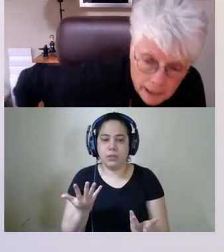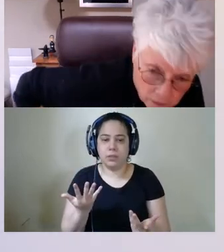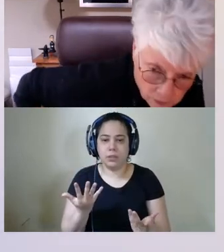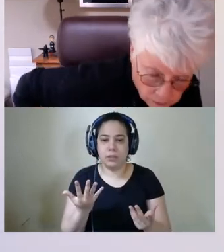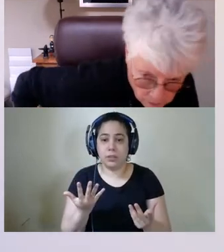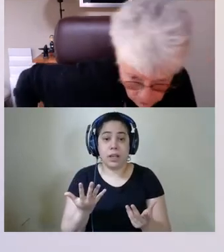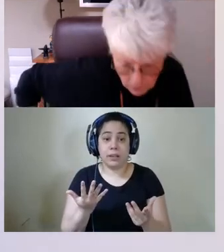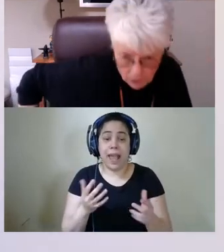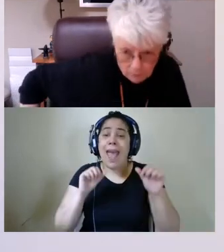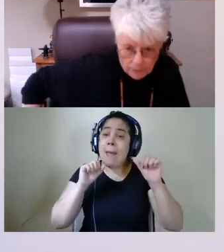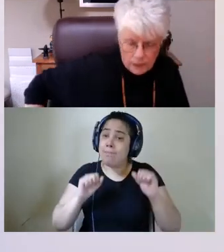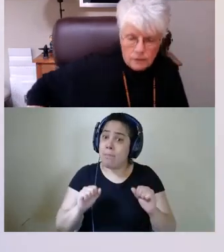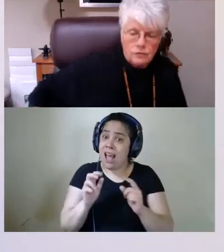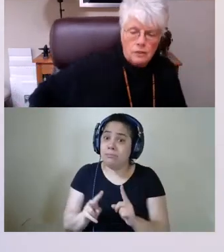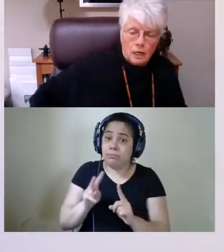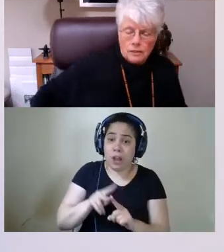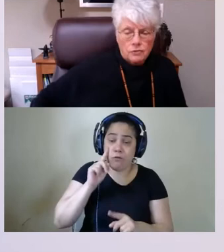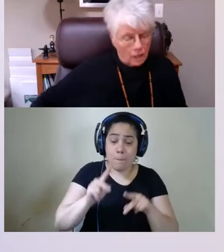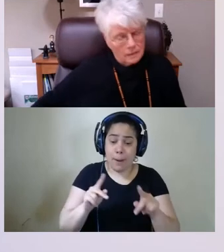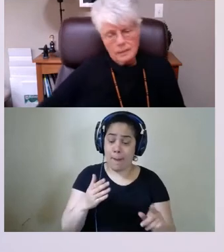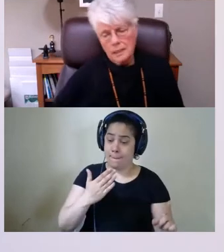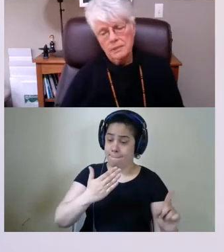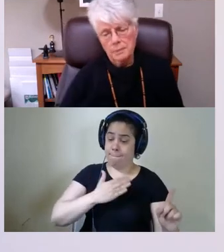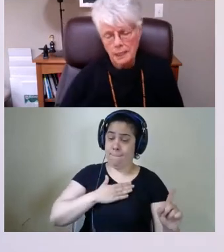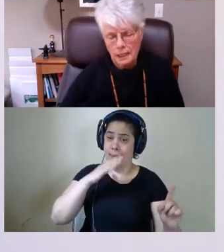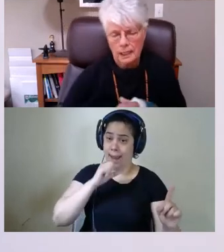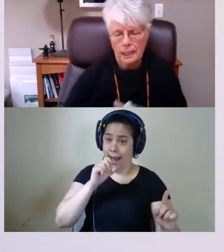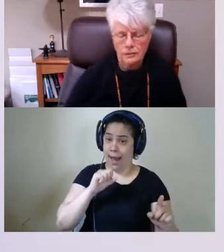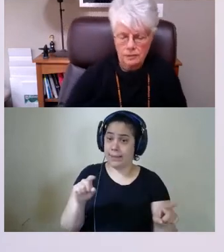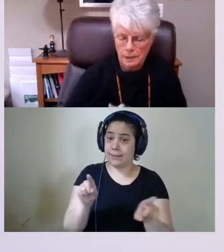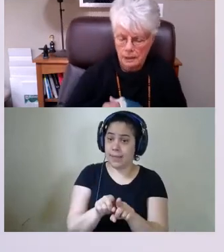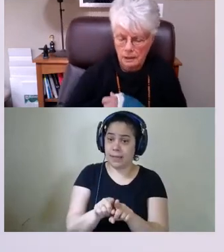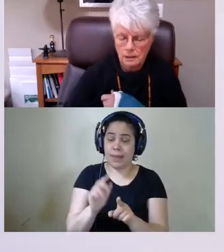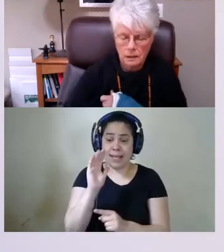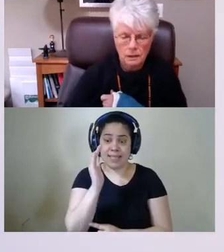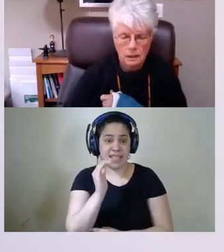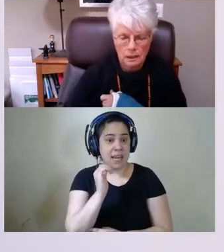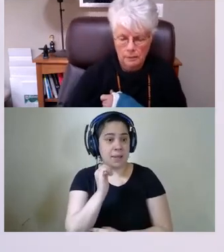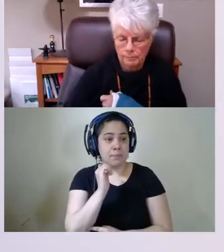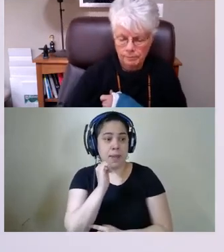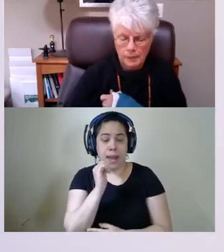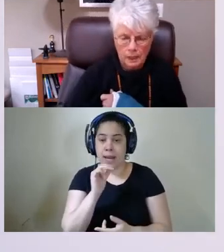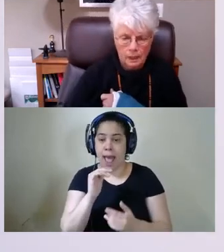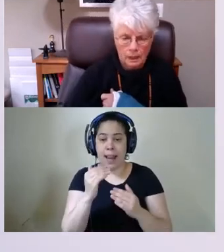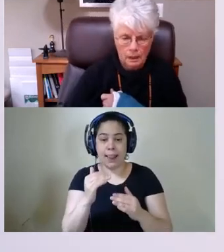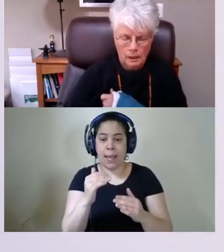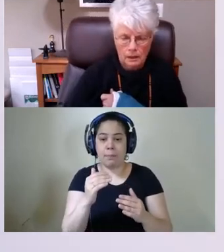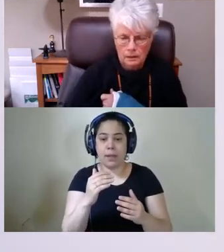my age. It is not, does not seem to be an age-dependent